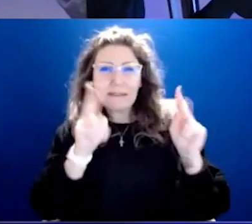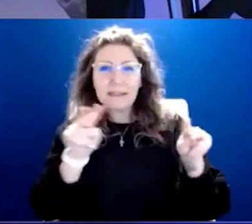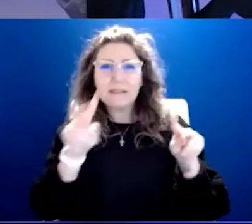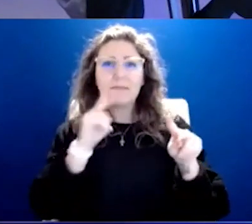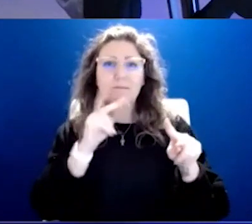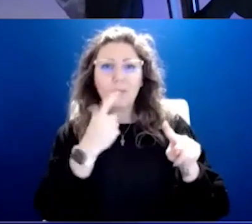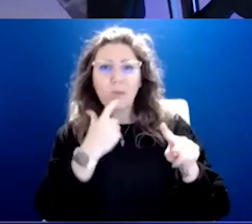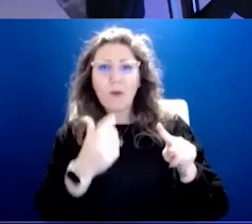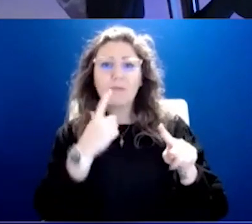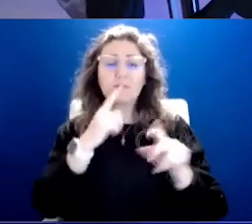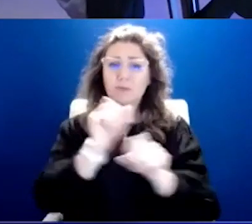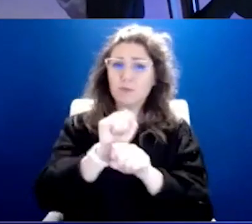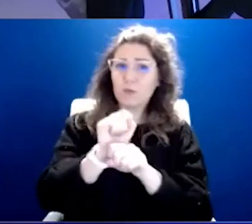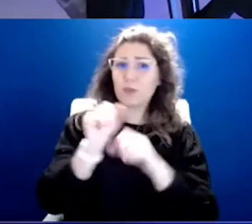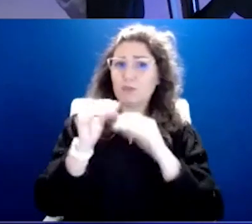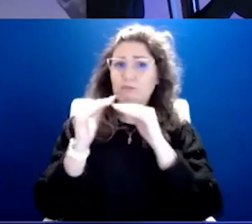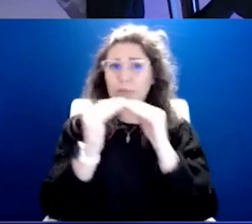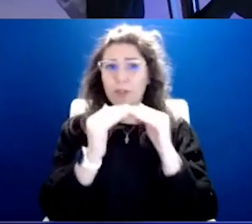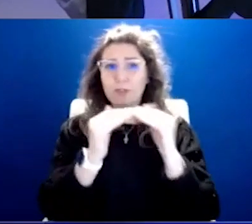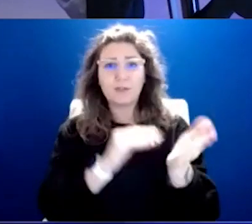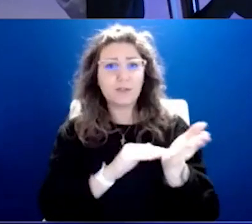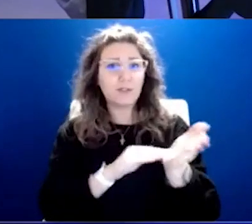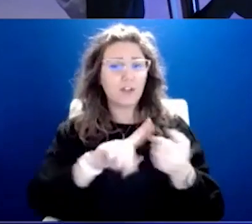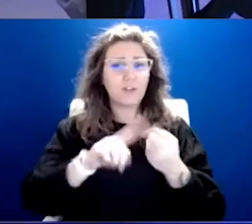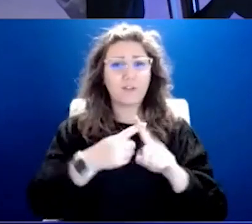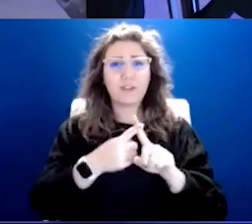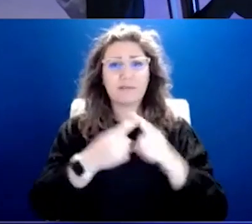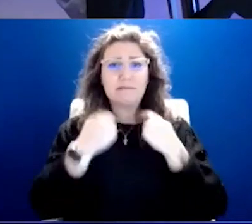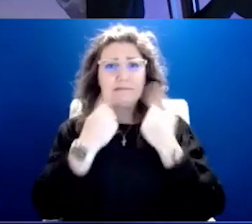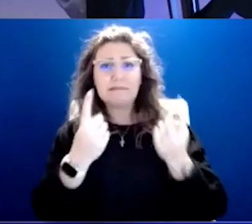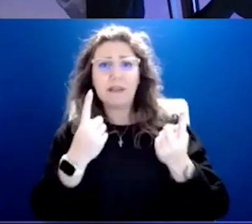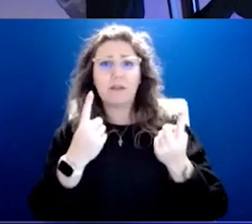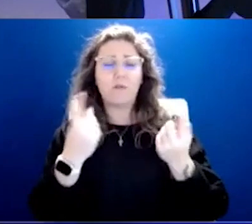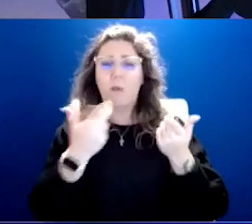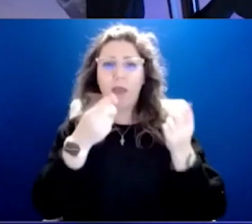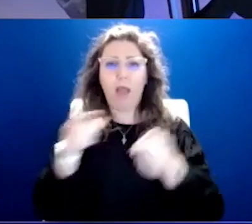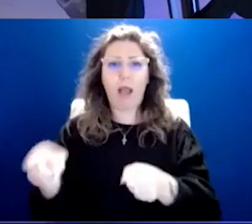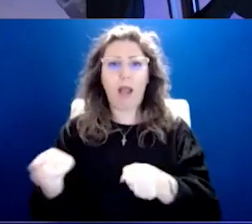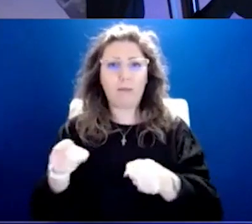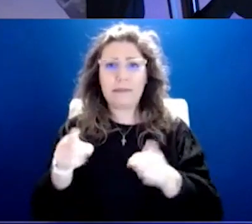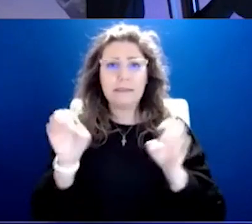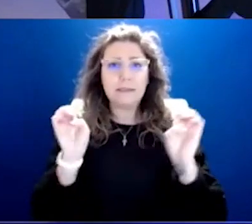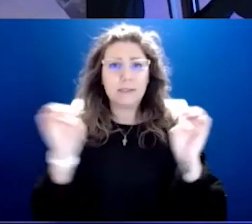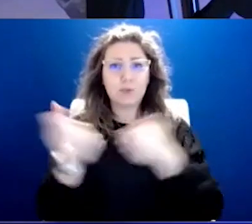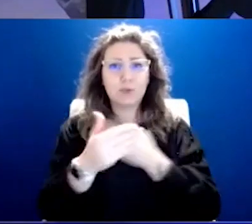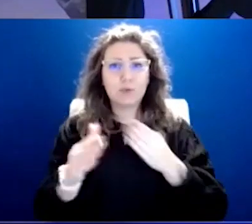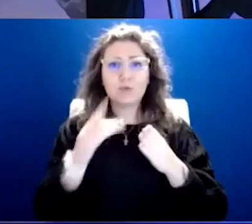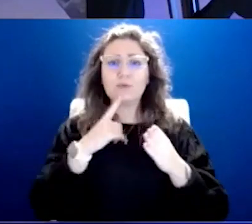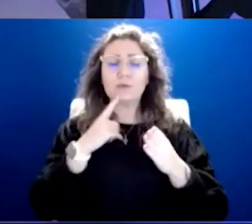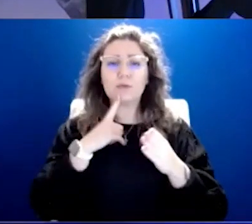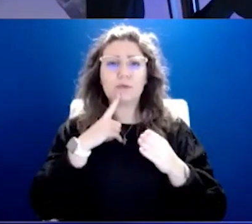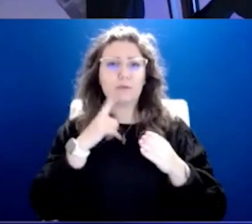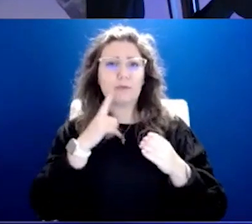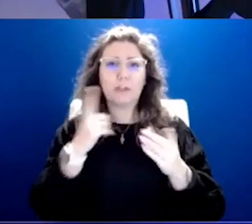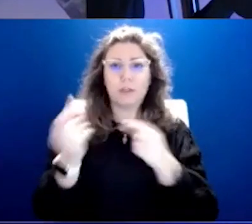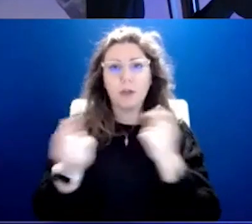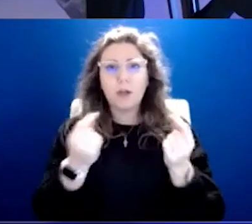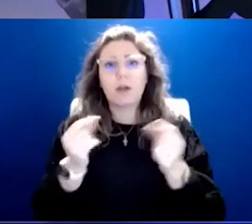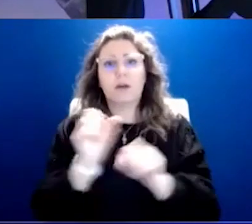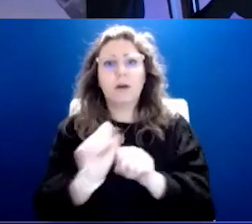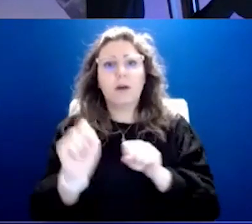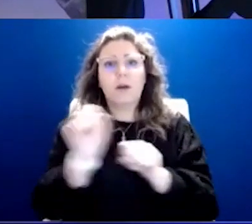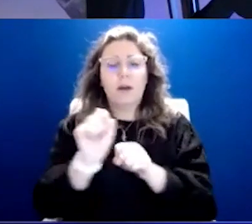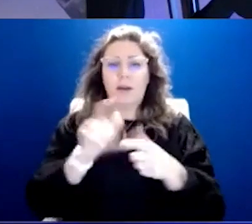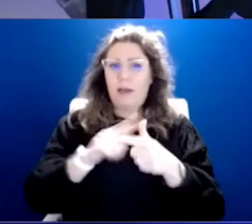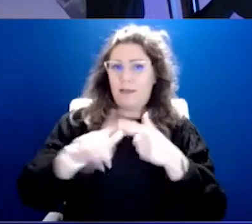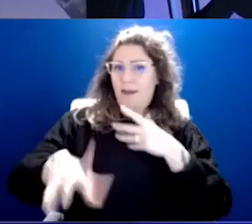peers, your doctor friends that tell you what's going on inside these emergency departments. I mean, we know they're down there hustling it all the time outside of COVID, but then you add COVID.